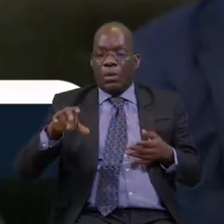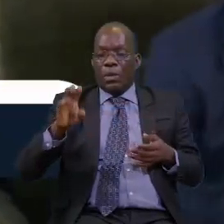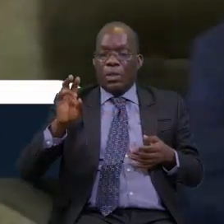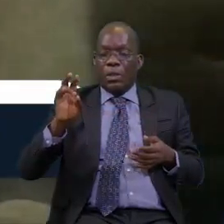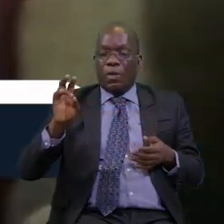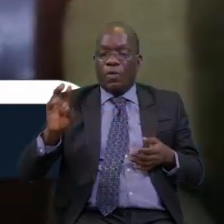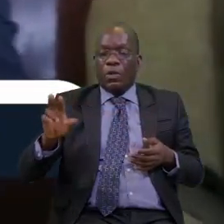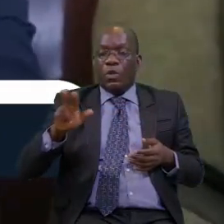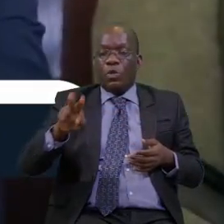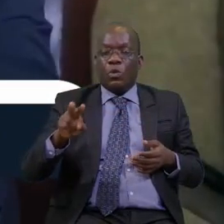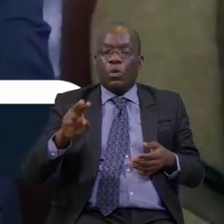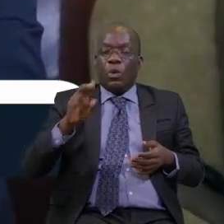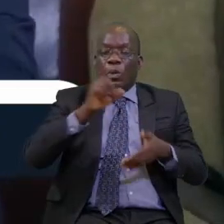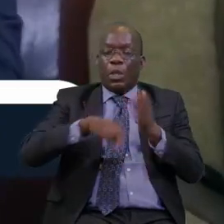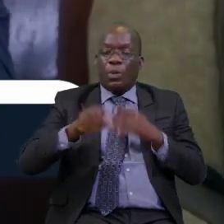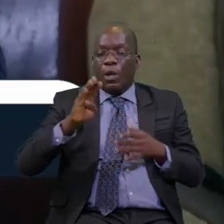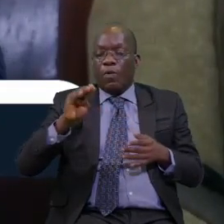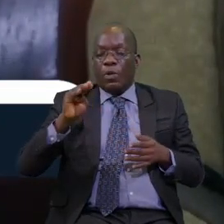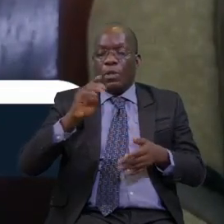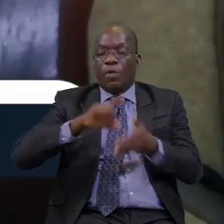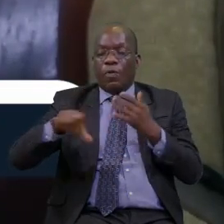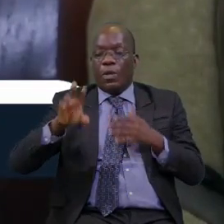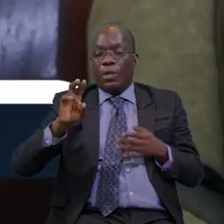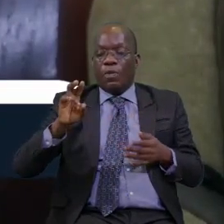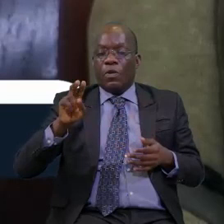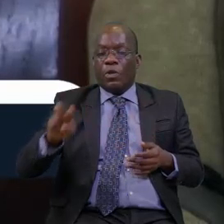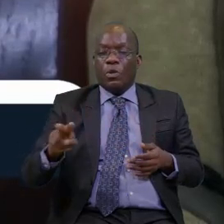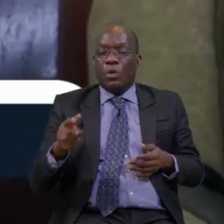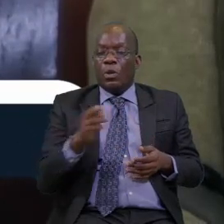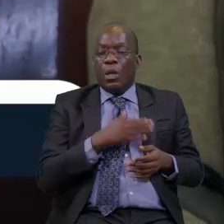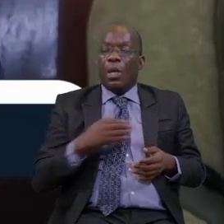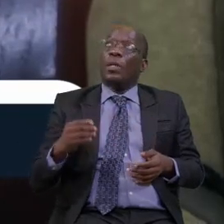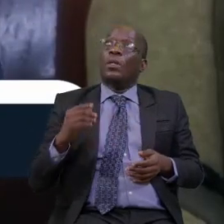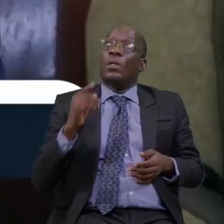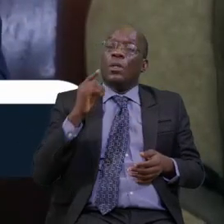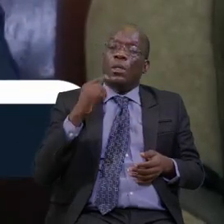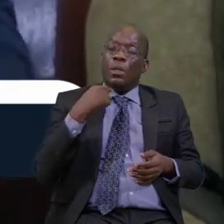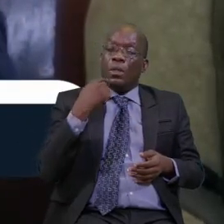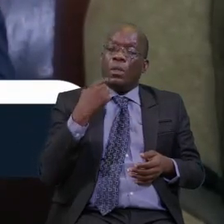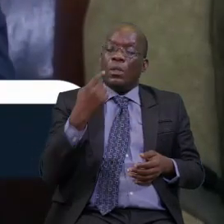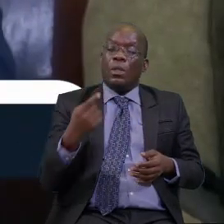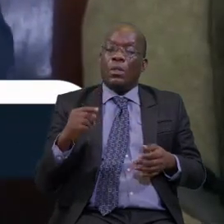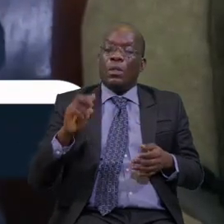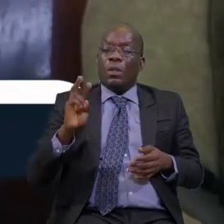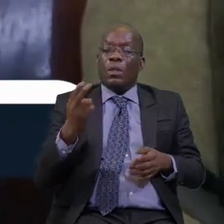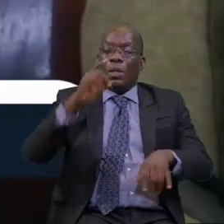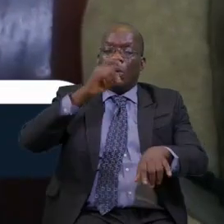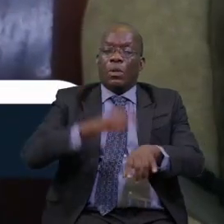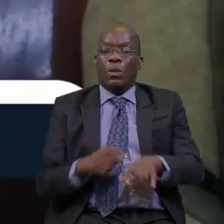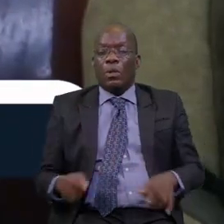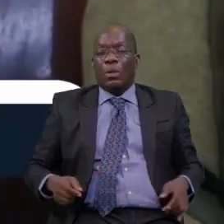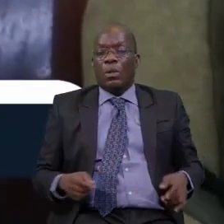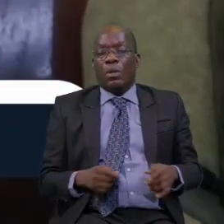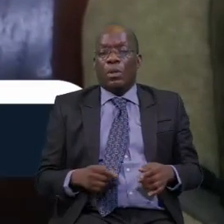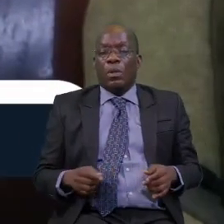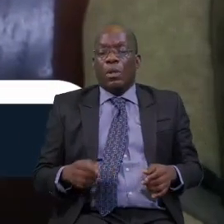verse 72. And it says, the second time, the cock crew. And